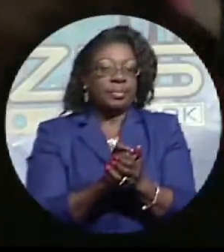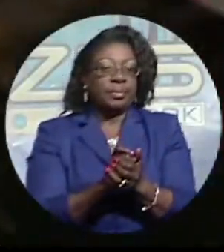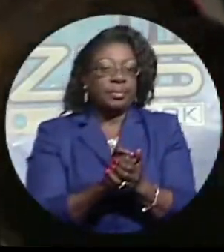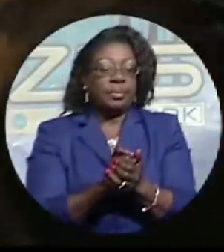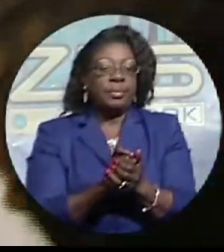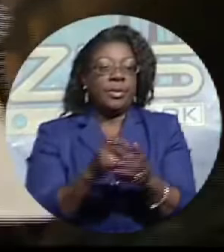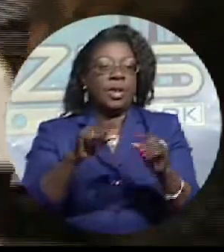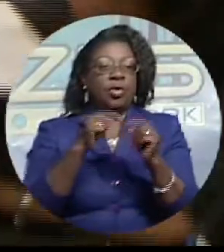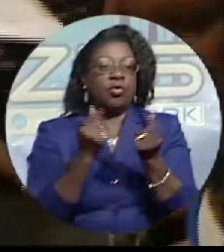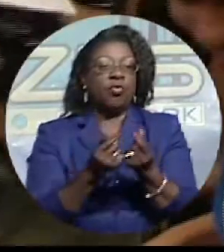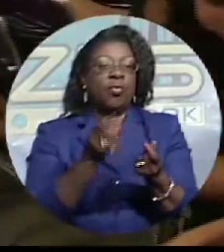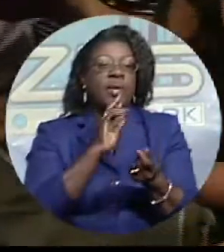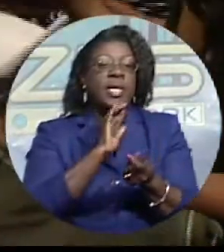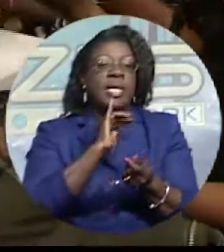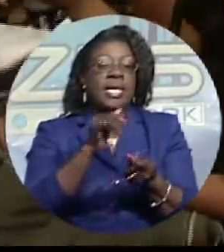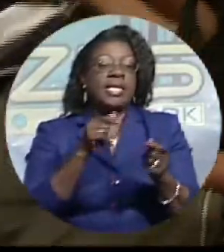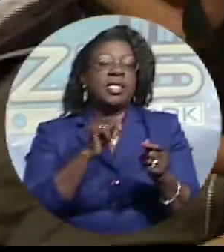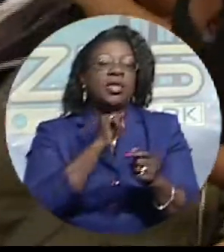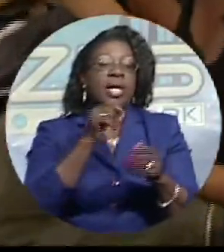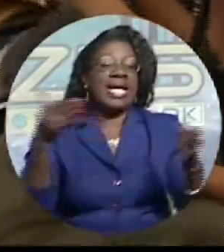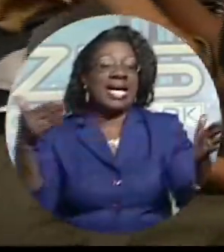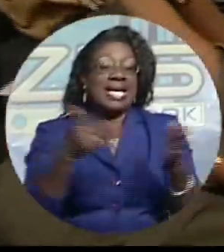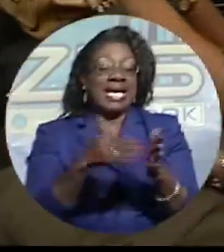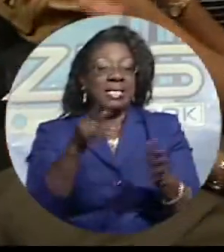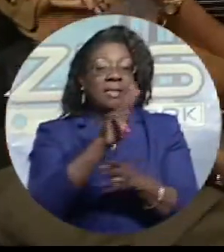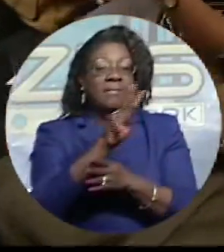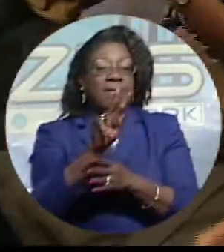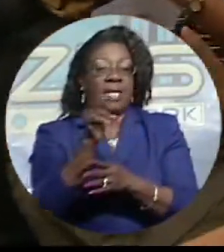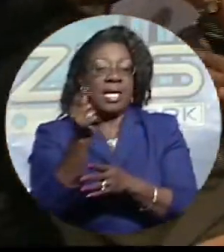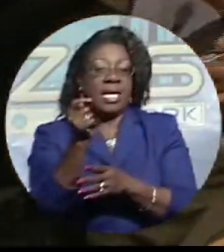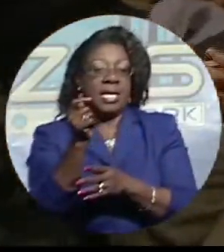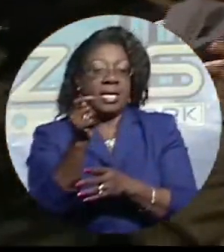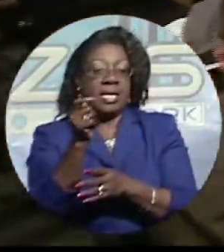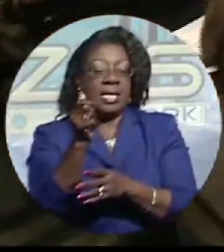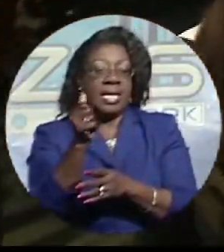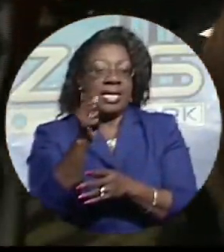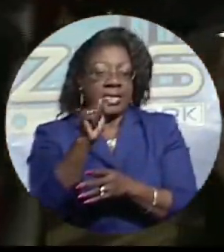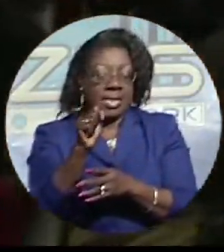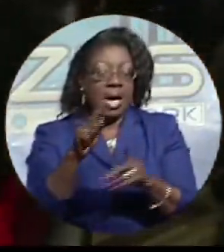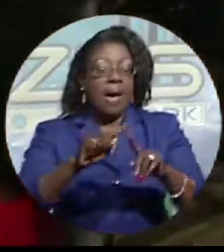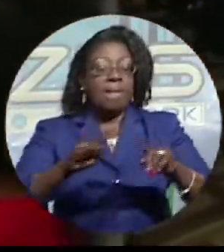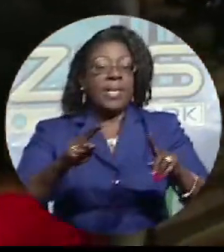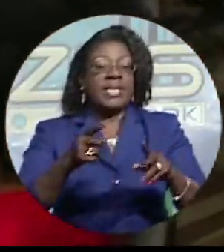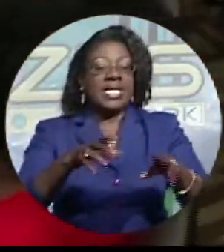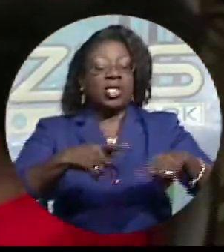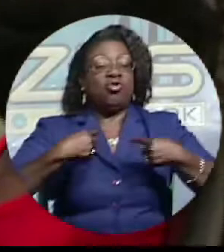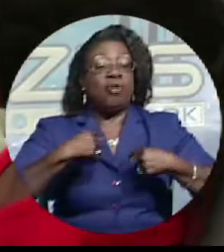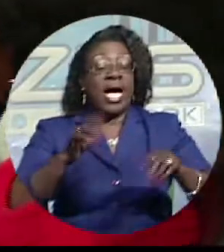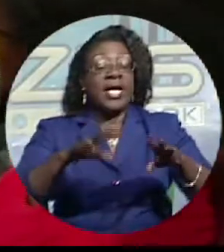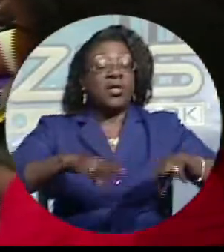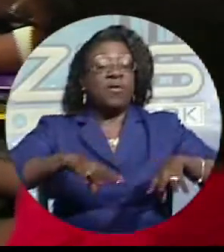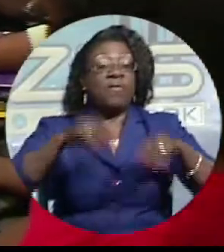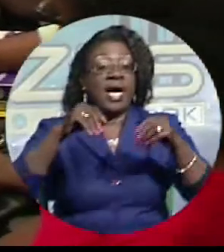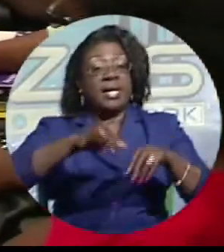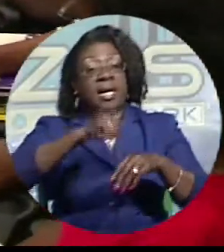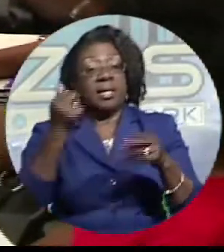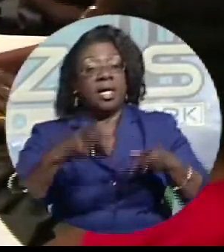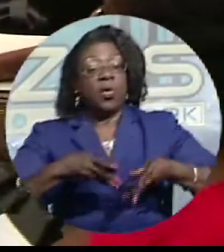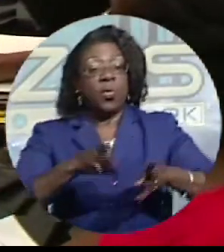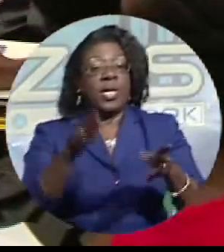Reiterated that the group is not anti-VAT, but is simply trying to find a level for responsible taxation for the country.